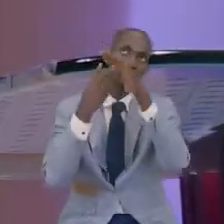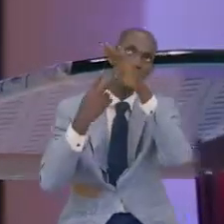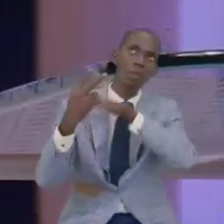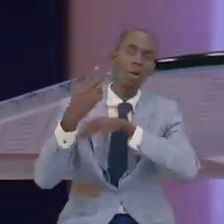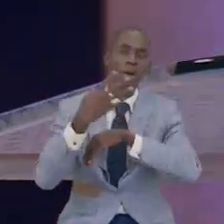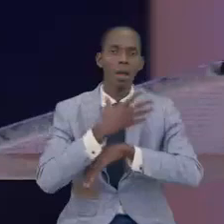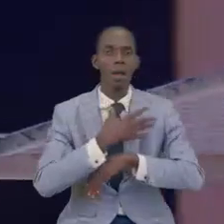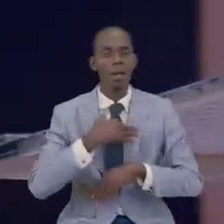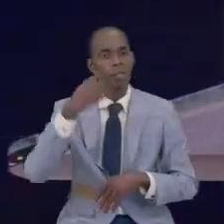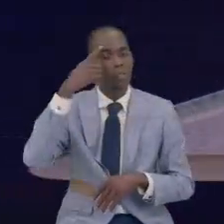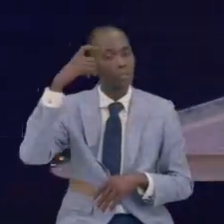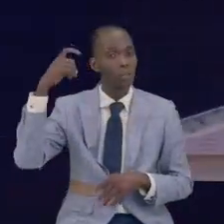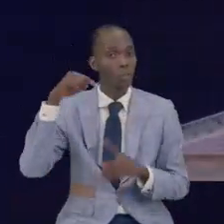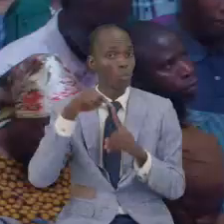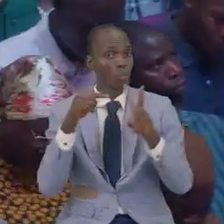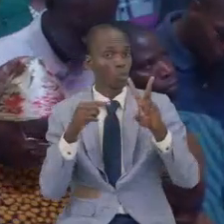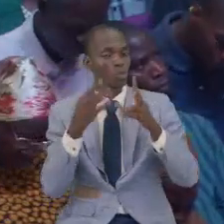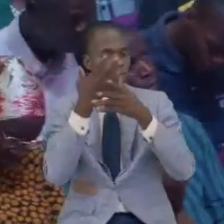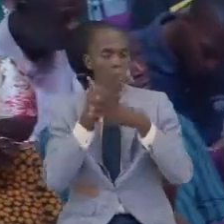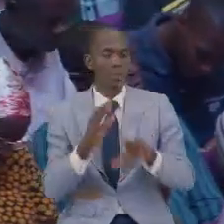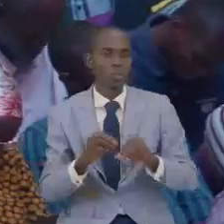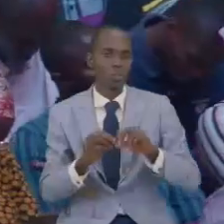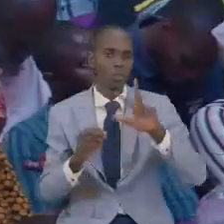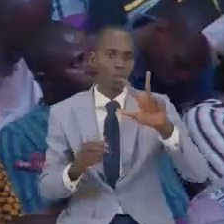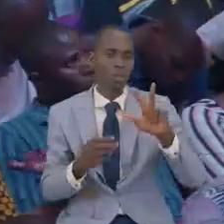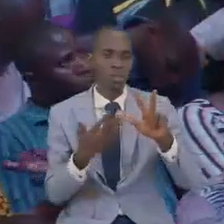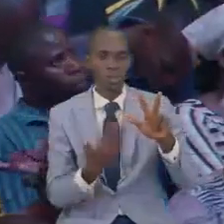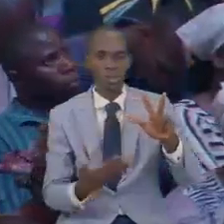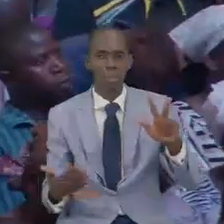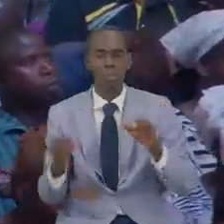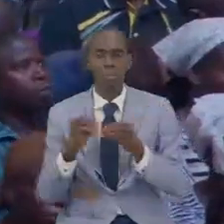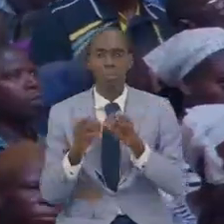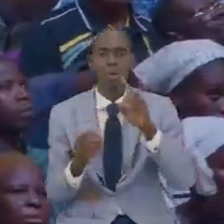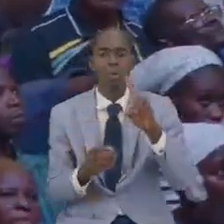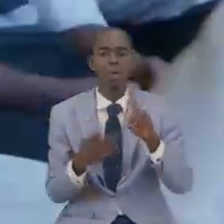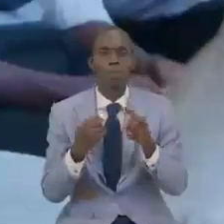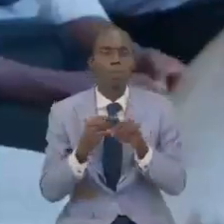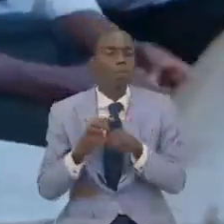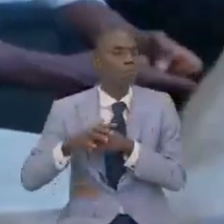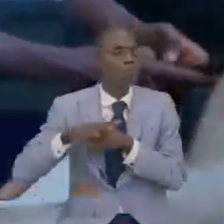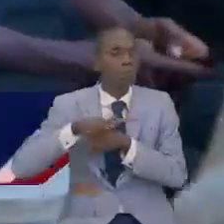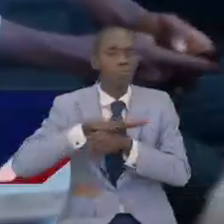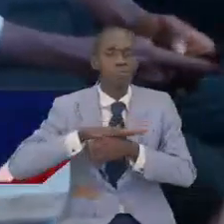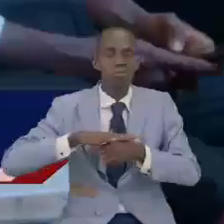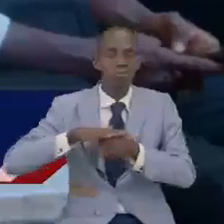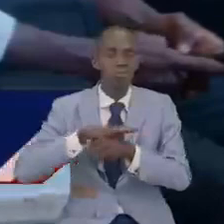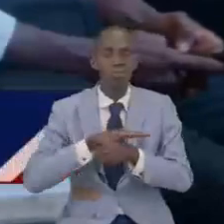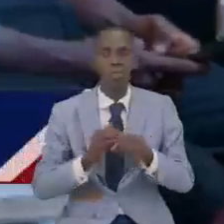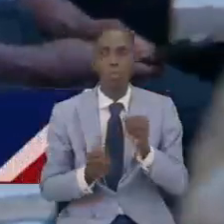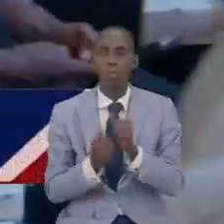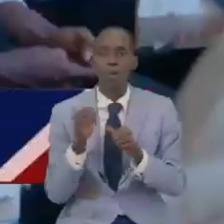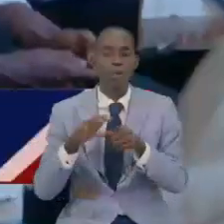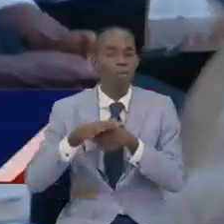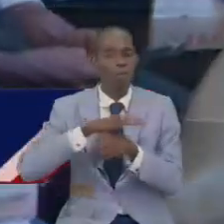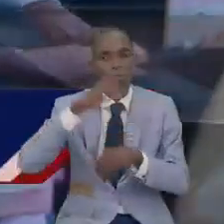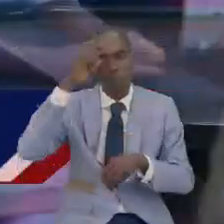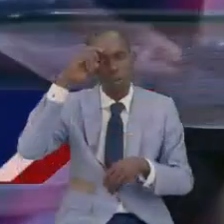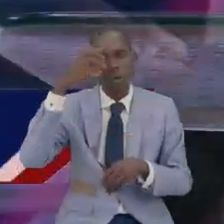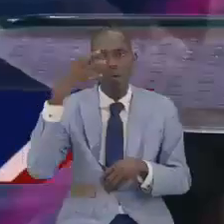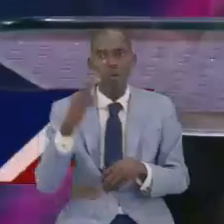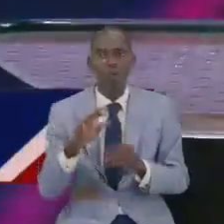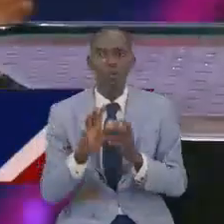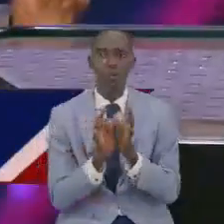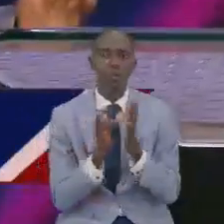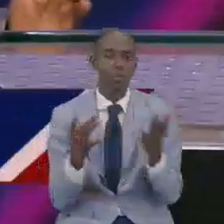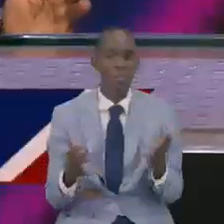looking at three things here. Number one is the fuller wisdom of the scriptures for believers.